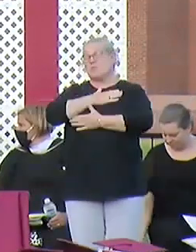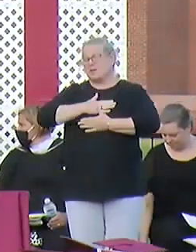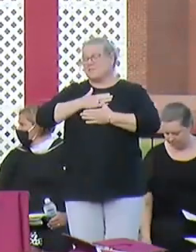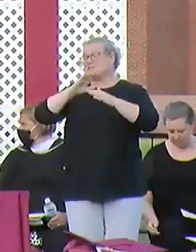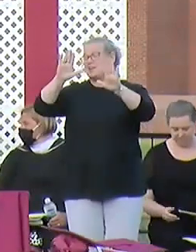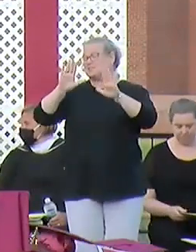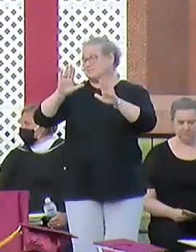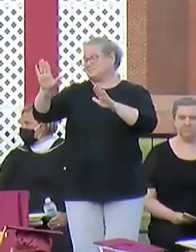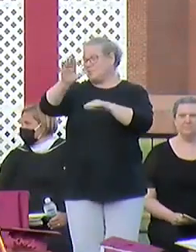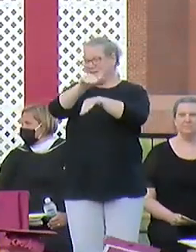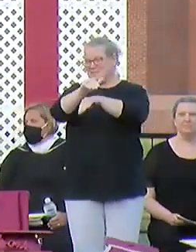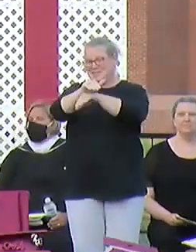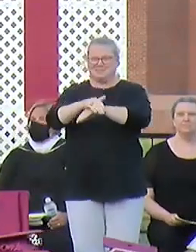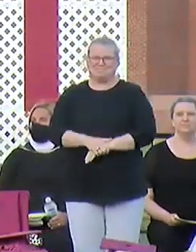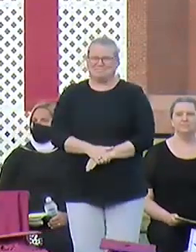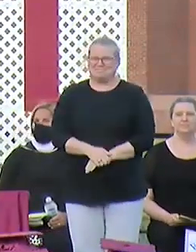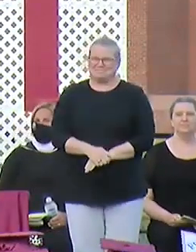wonderful evening.